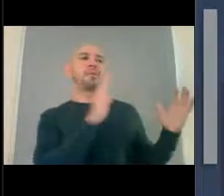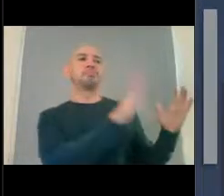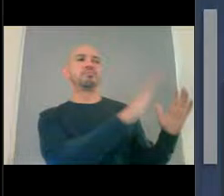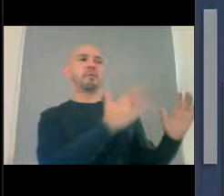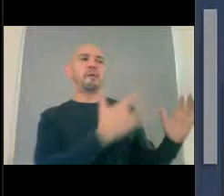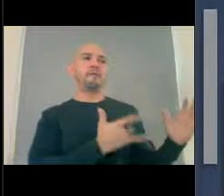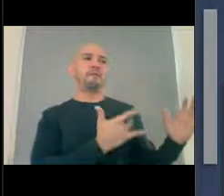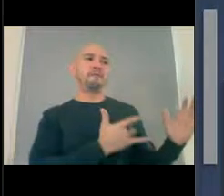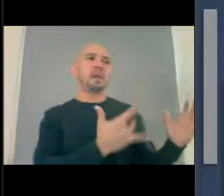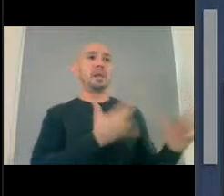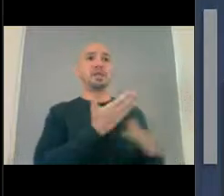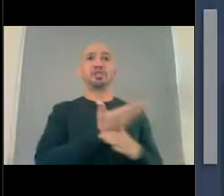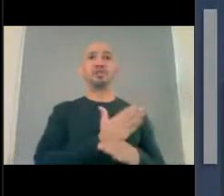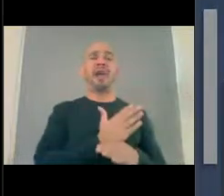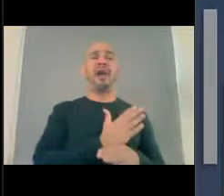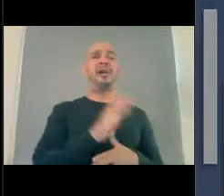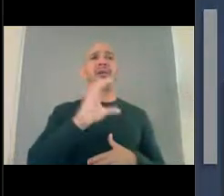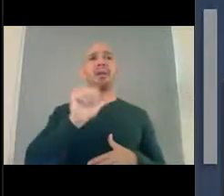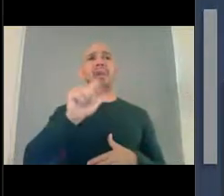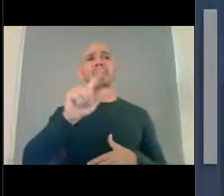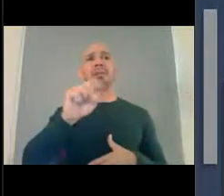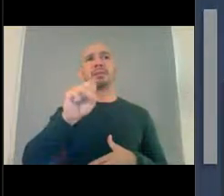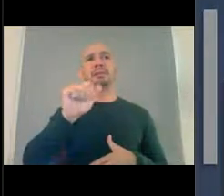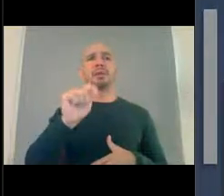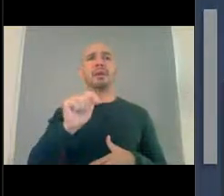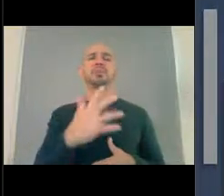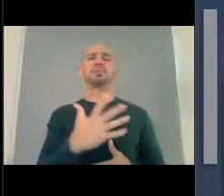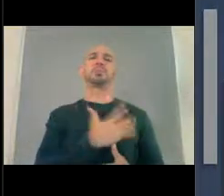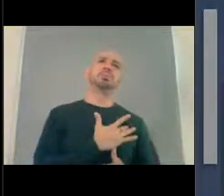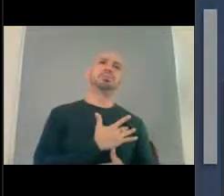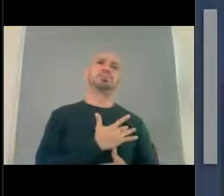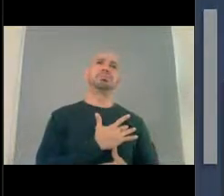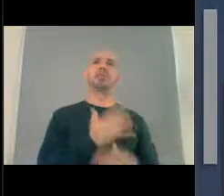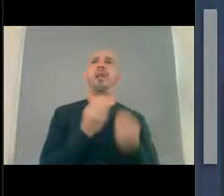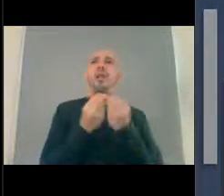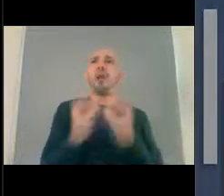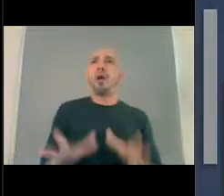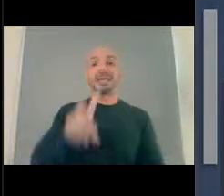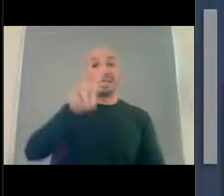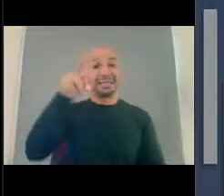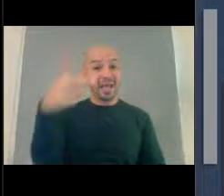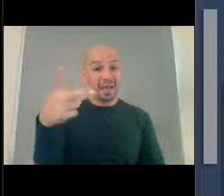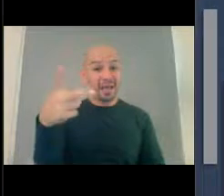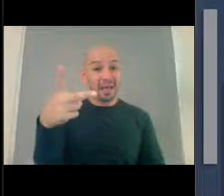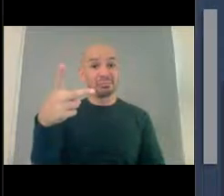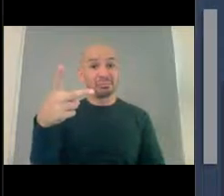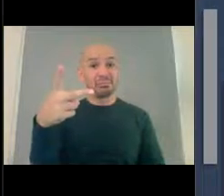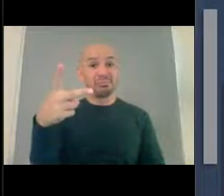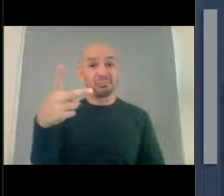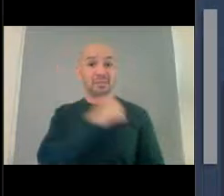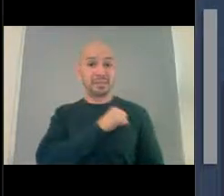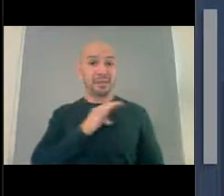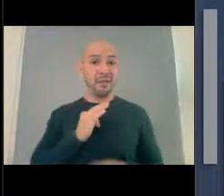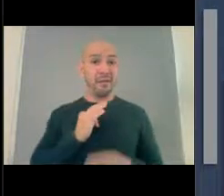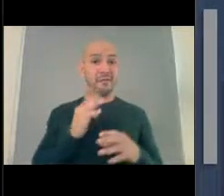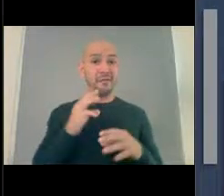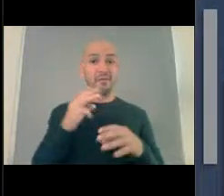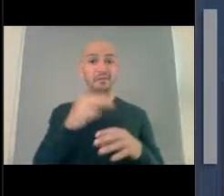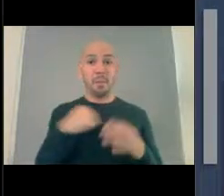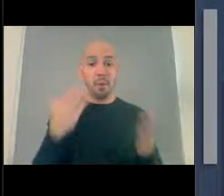and share calsta's heartfelt condolences for the loss of a second caltrans family member this year caltrans engineer ali